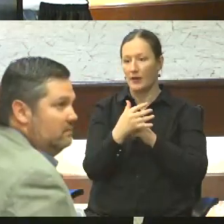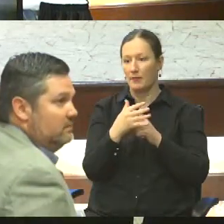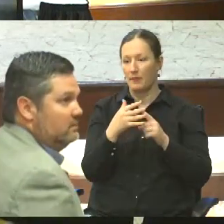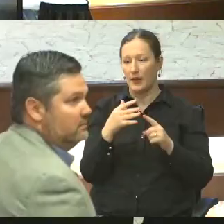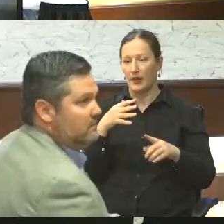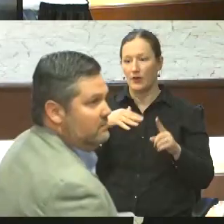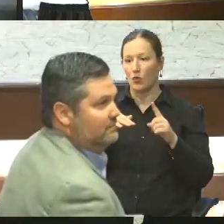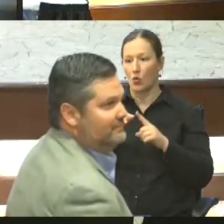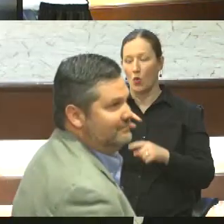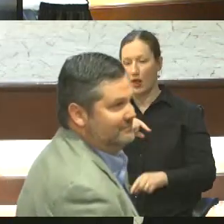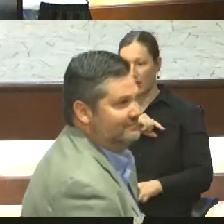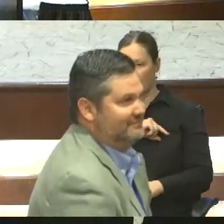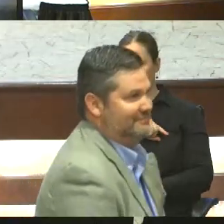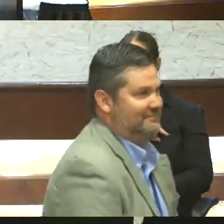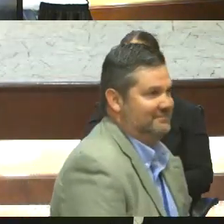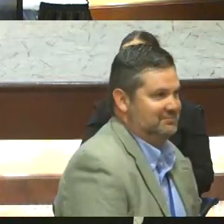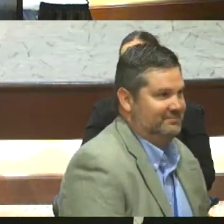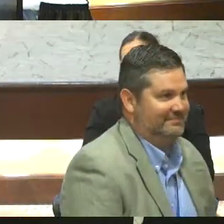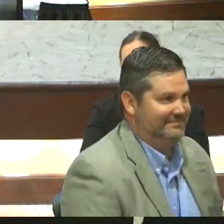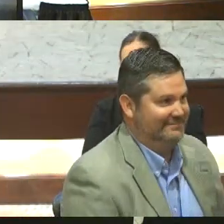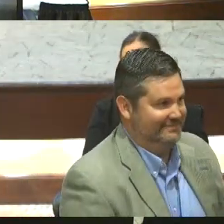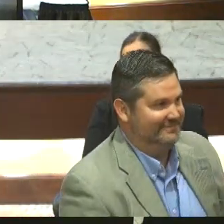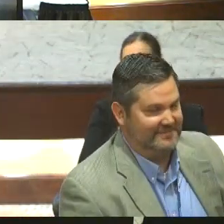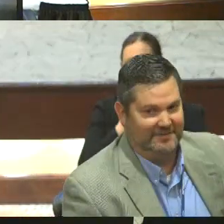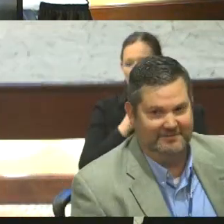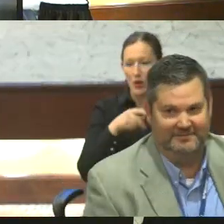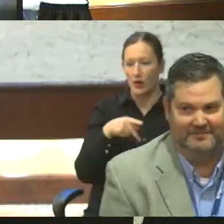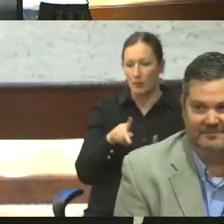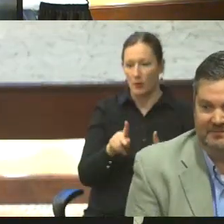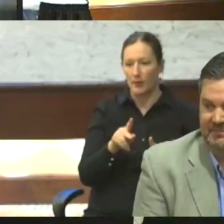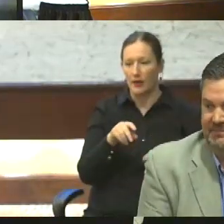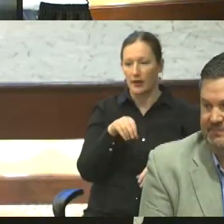TCEQ, regarding wastewater permit number